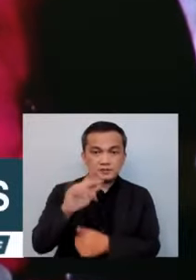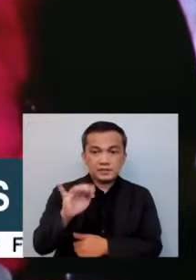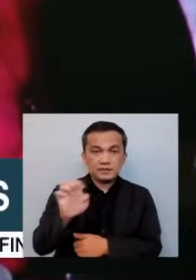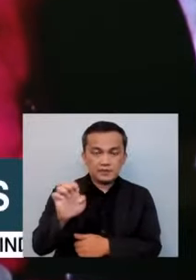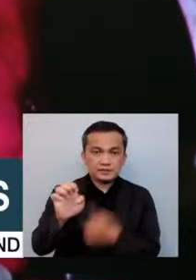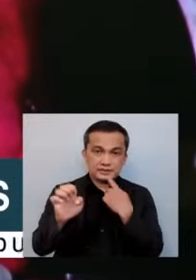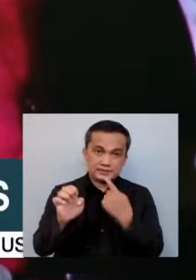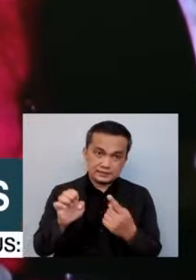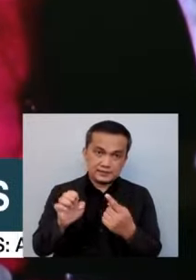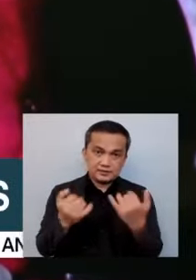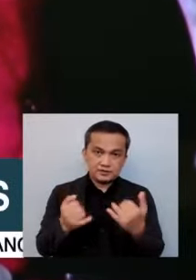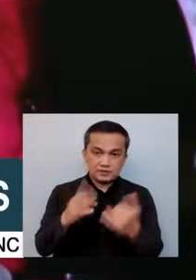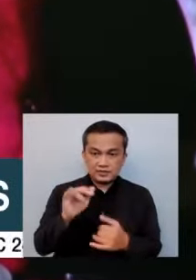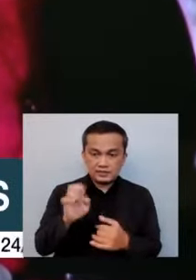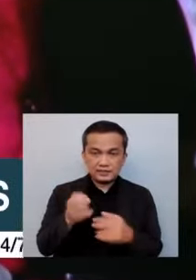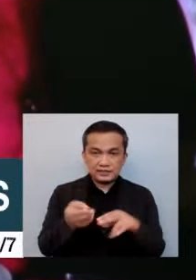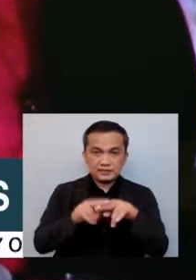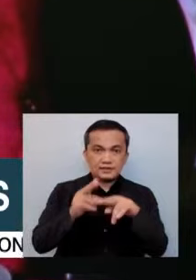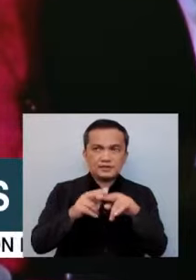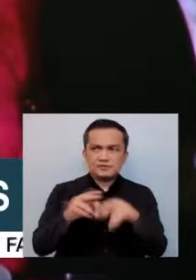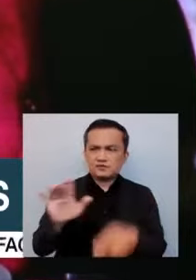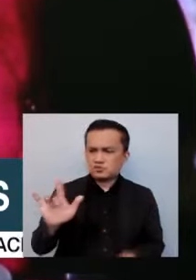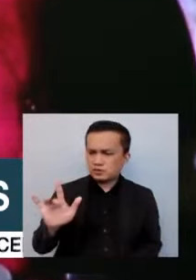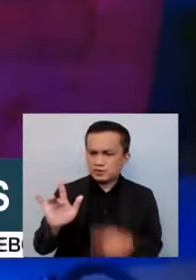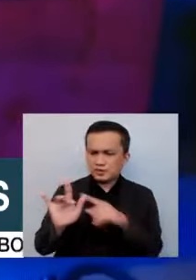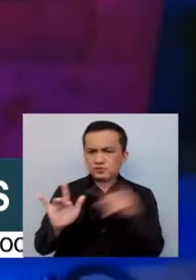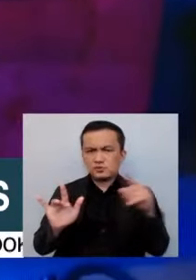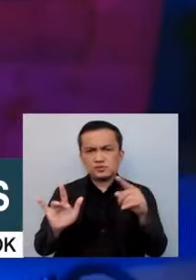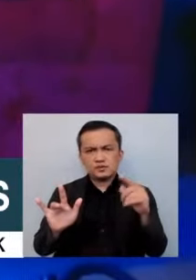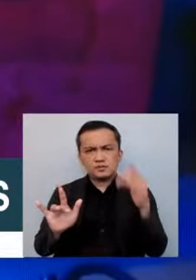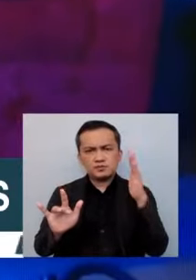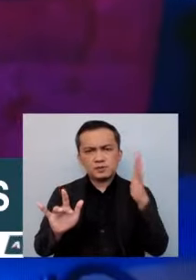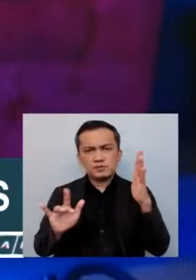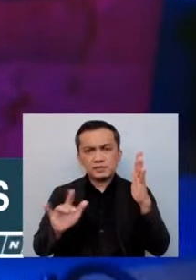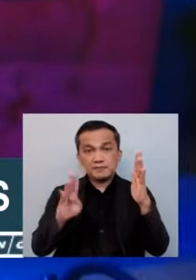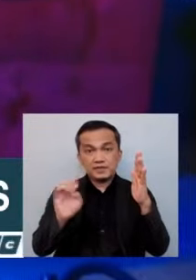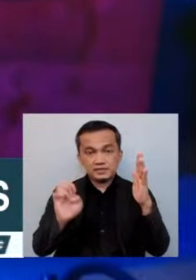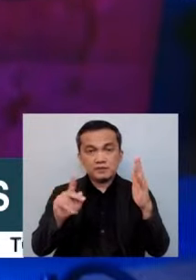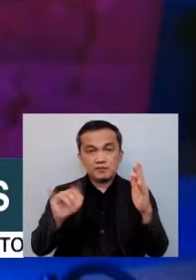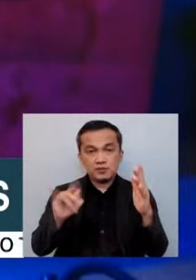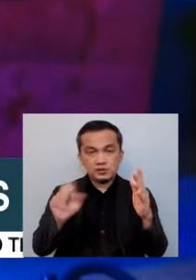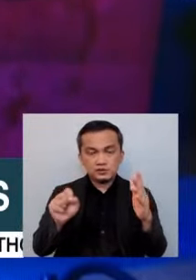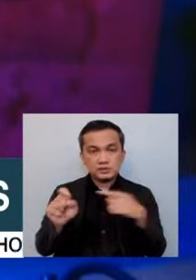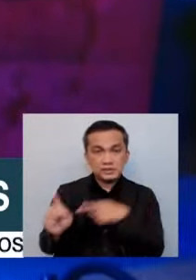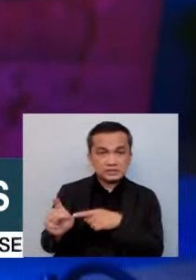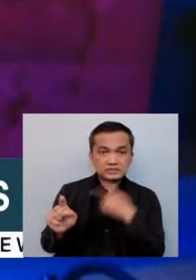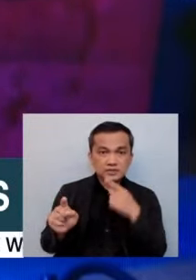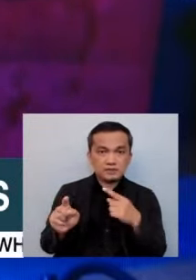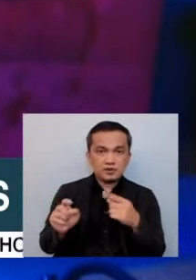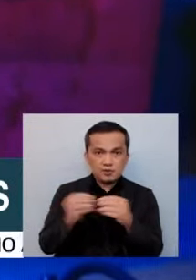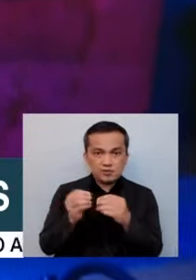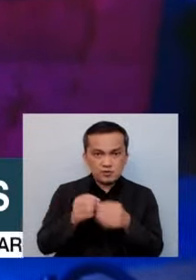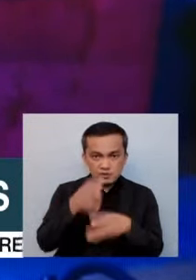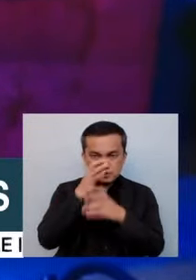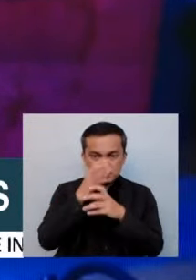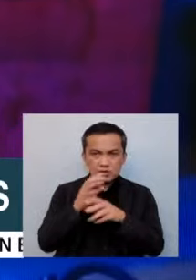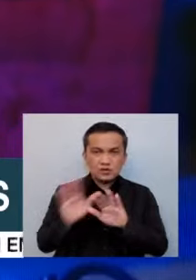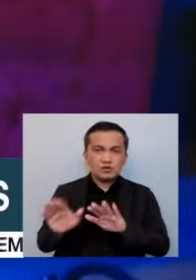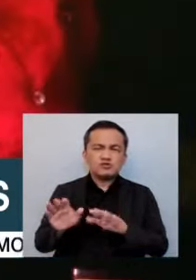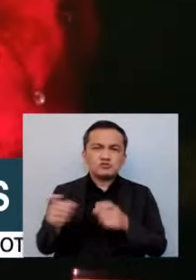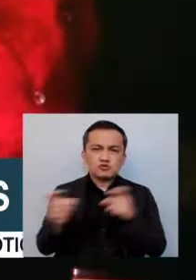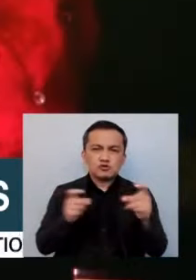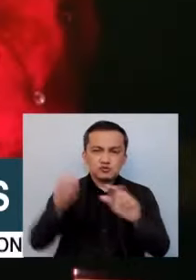today's rate hike would either be 25 or 50 basis points. And he's not ruling out further tightening to tame inflation back within the